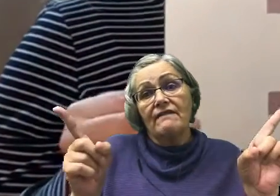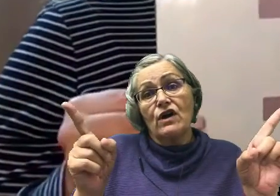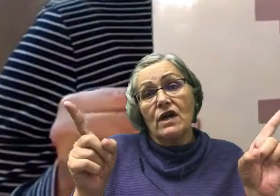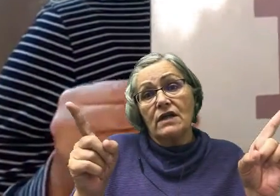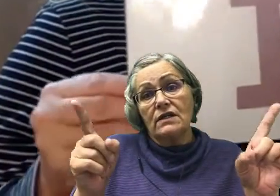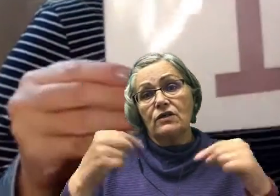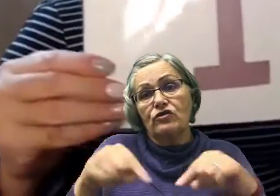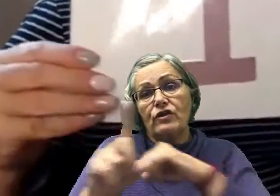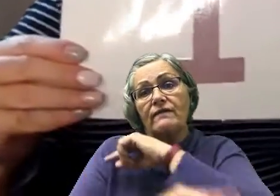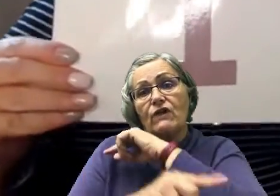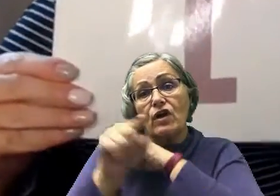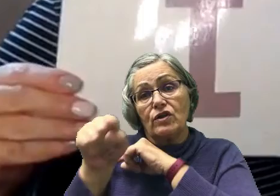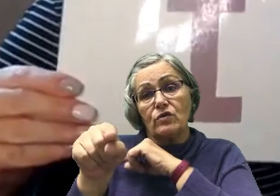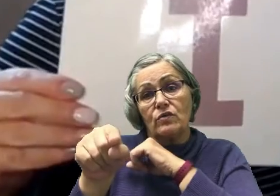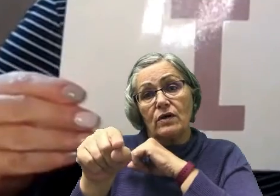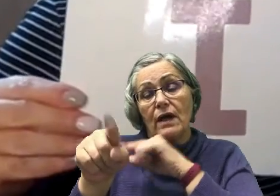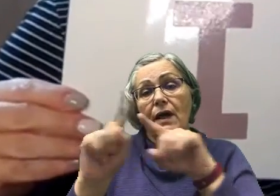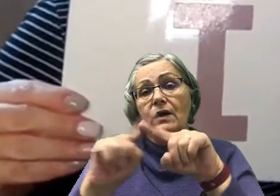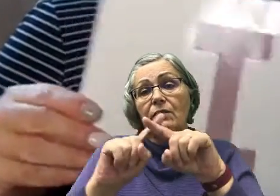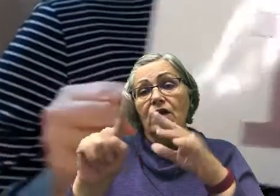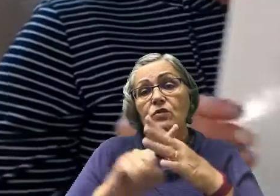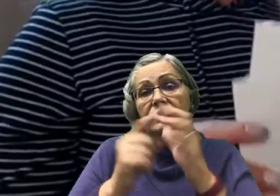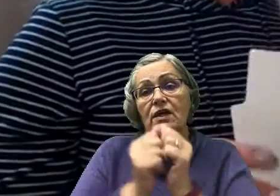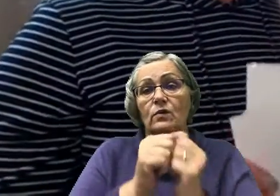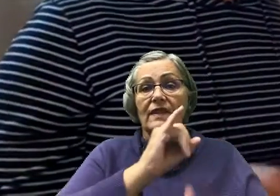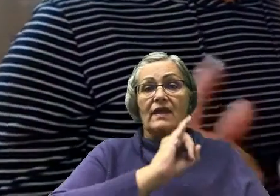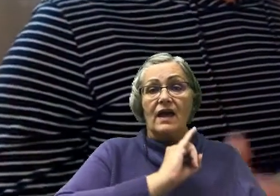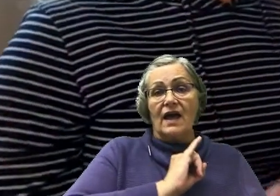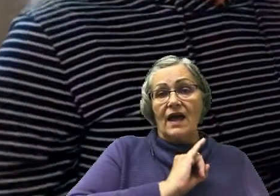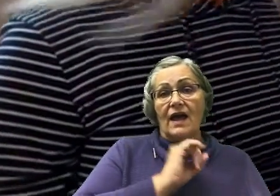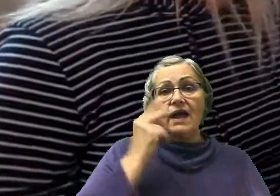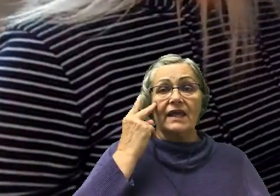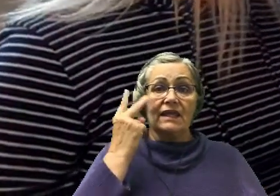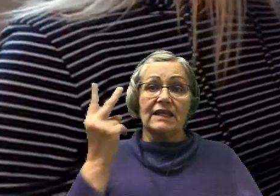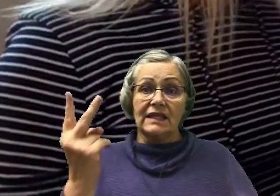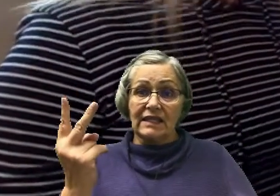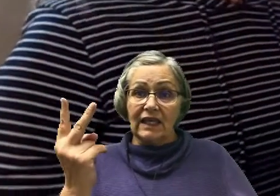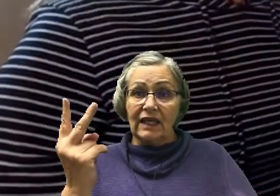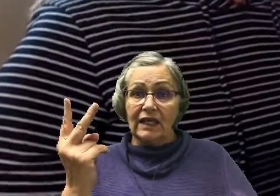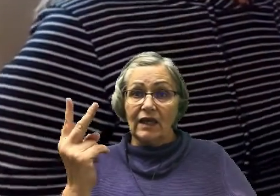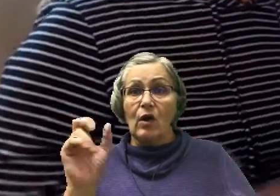with I see. Okay? Tomorrow we'll come back